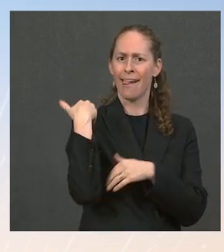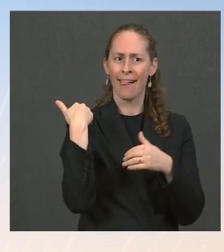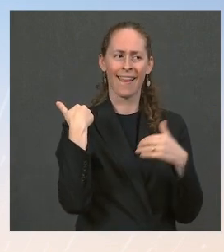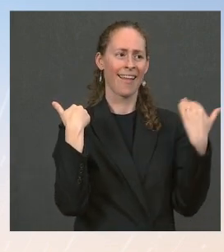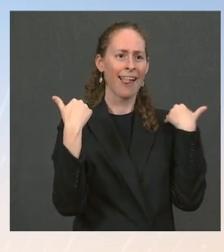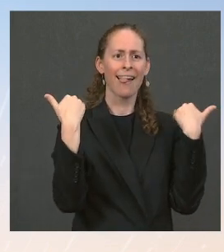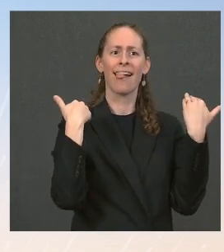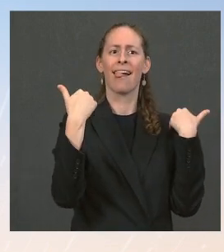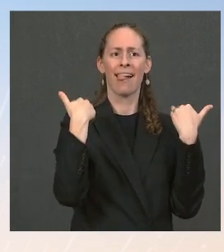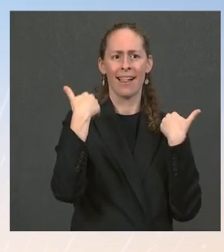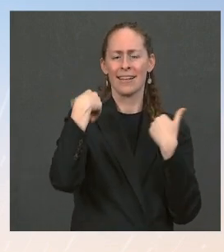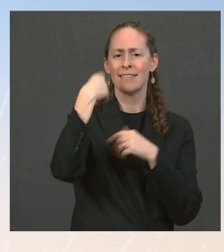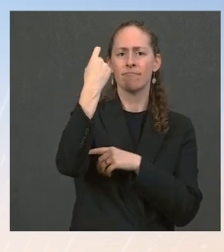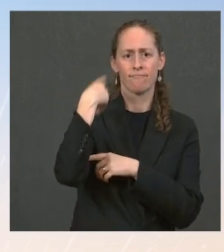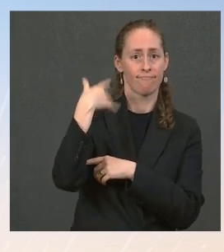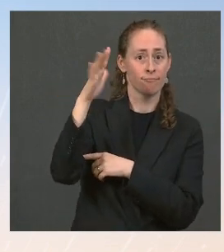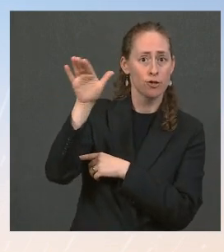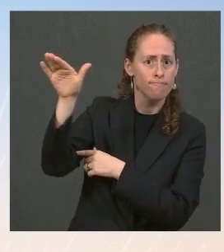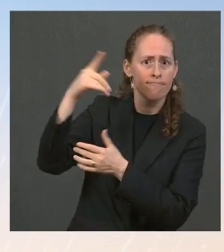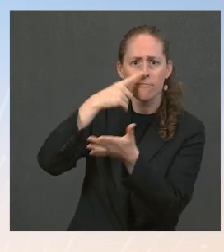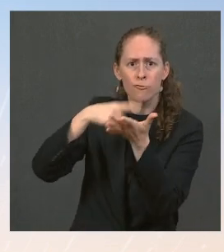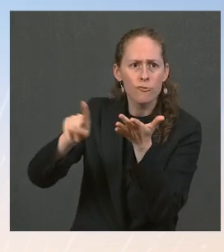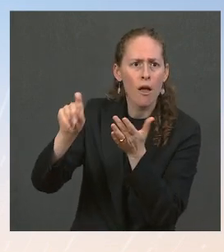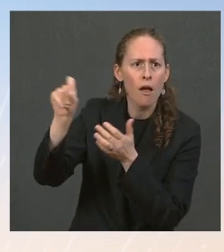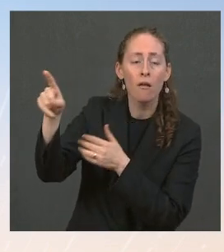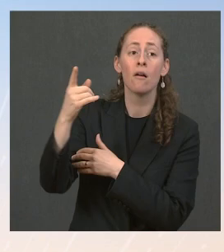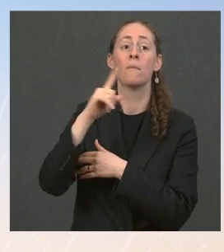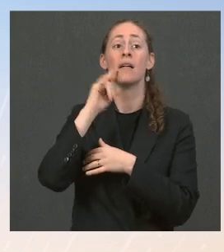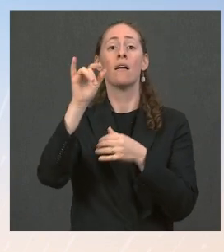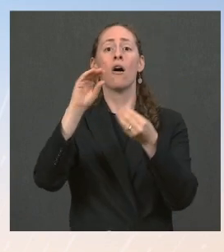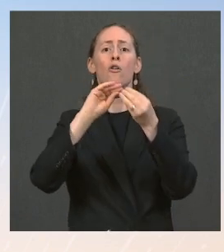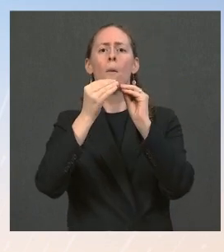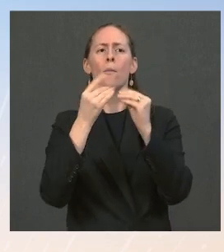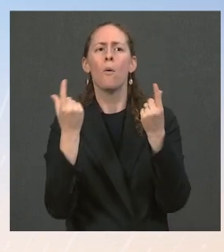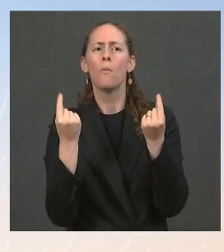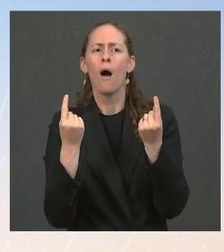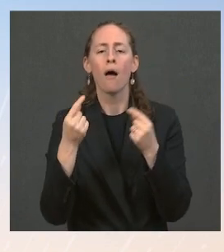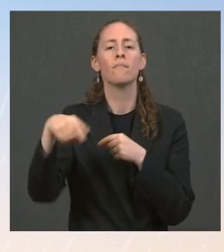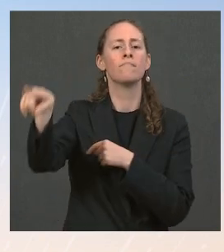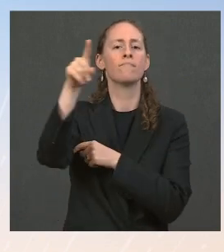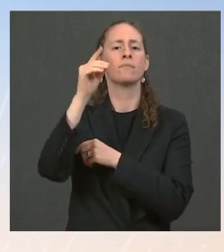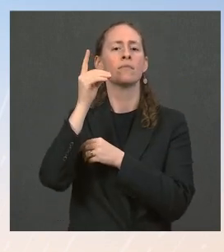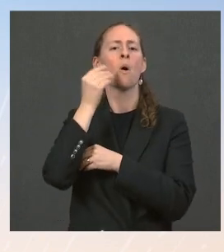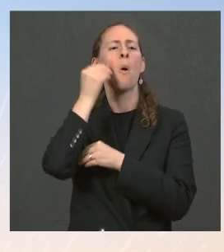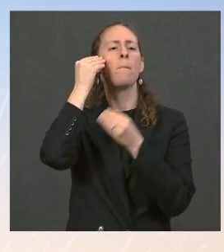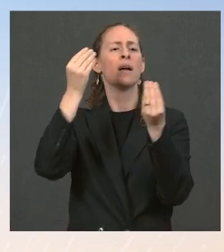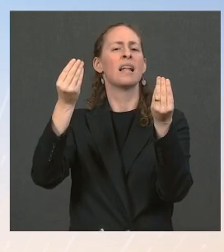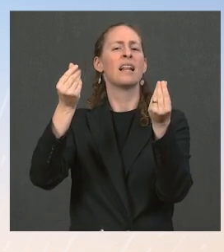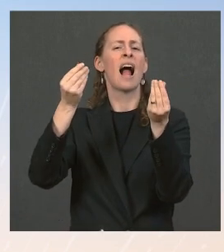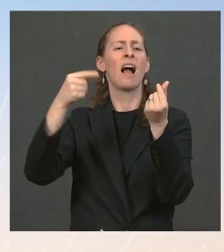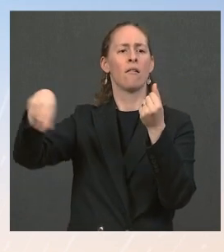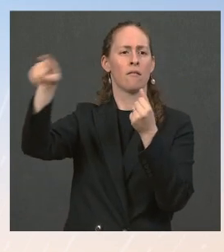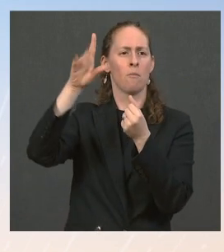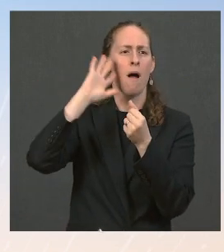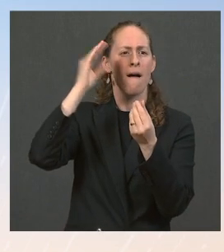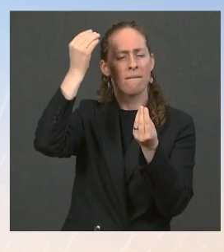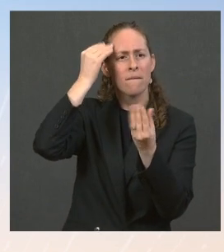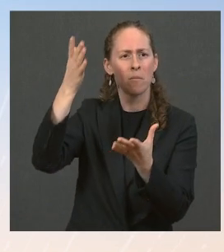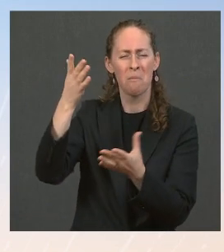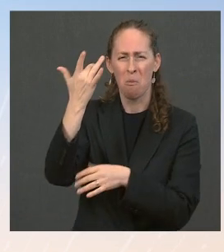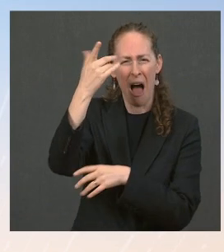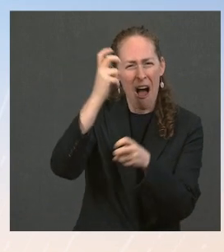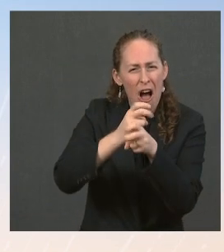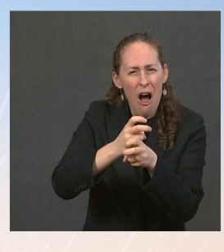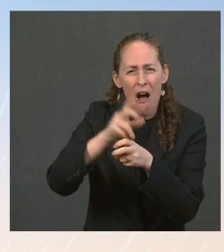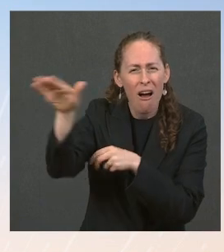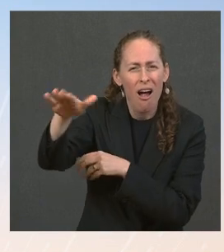Those are numbers that are the Department of Homeland Security would have the most up-to-date numbers. But why is it so hard to keep track of a simple number like that?